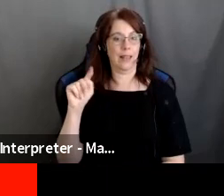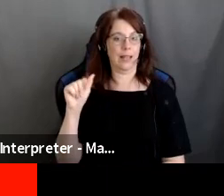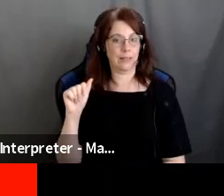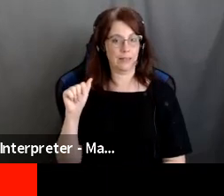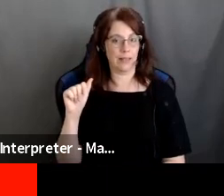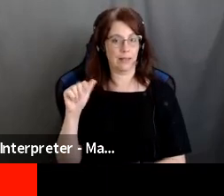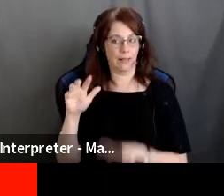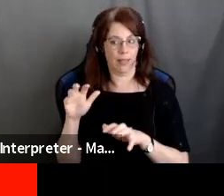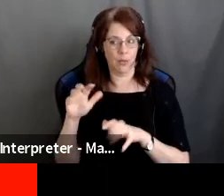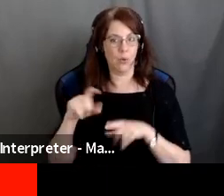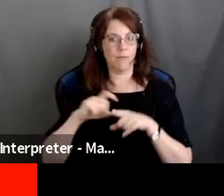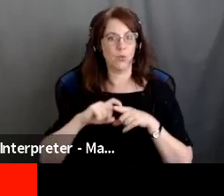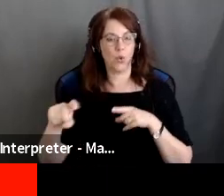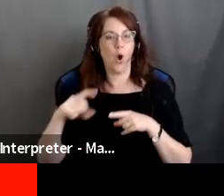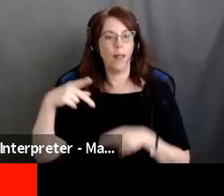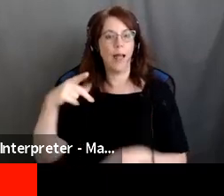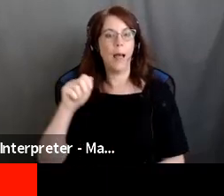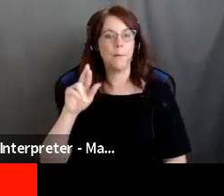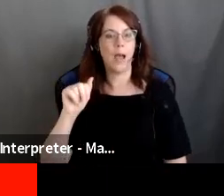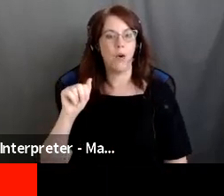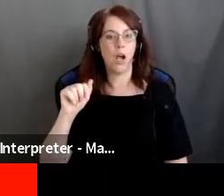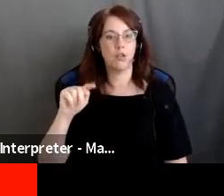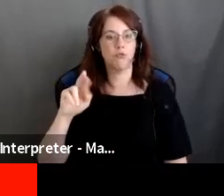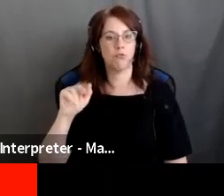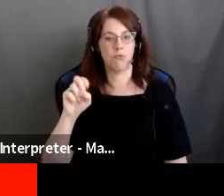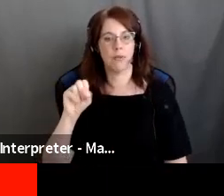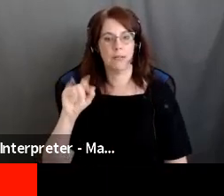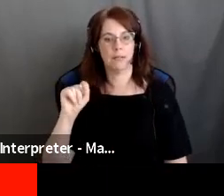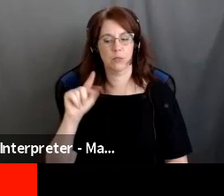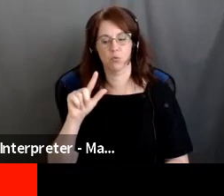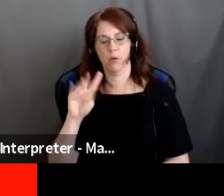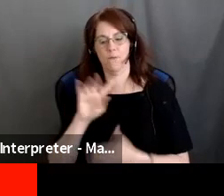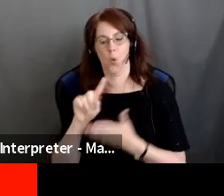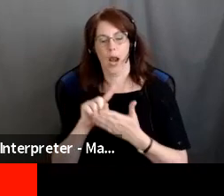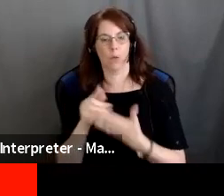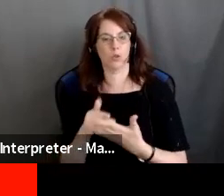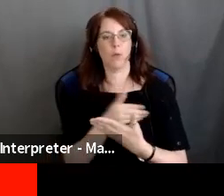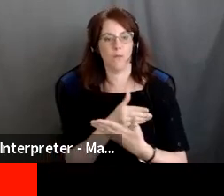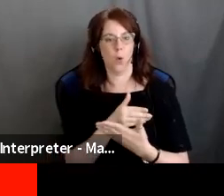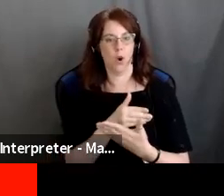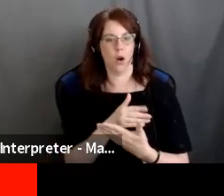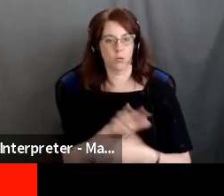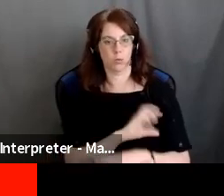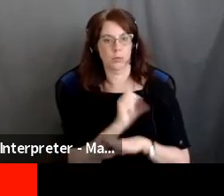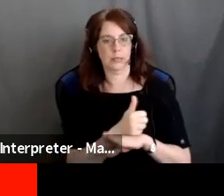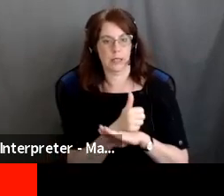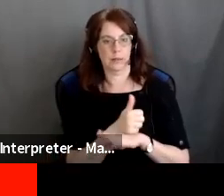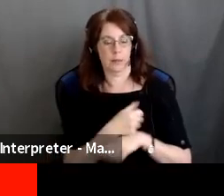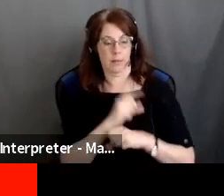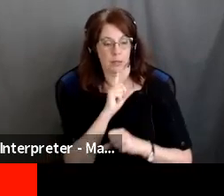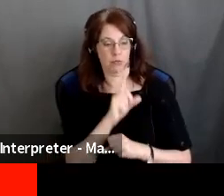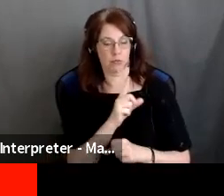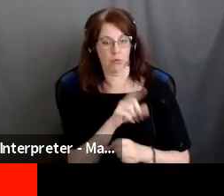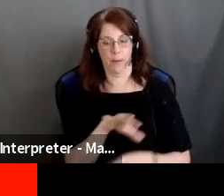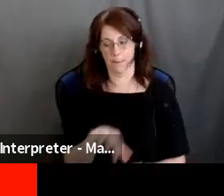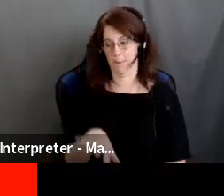you have to call the paratransit system at least 24 hours to get that set up so it can make sure and drops